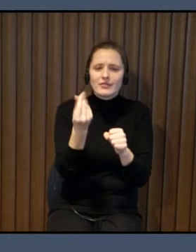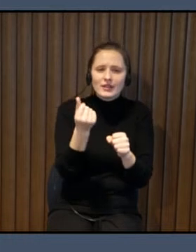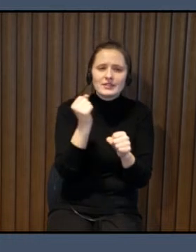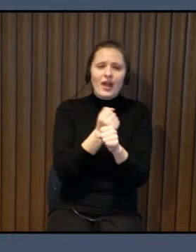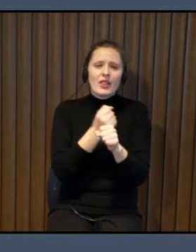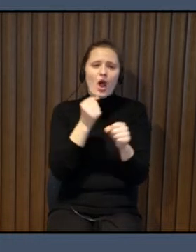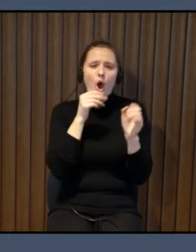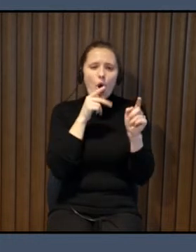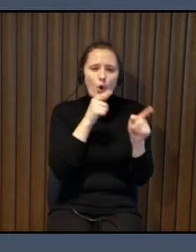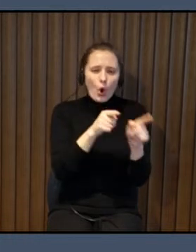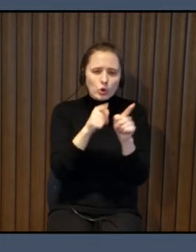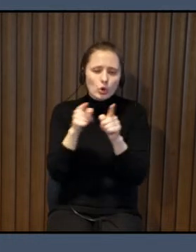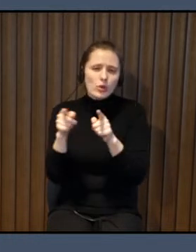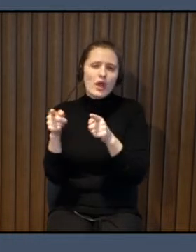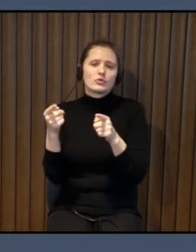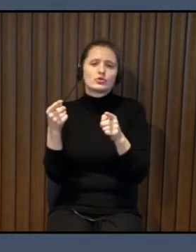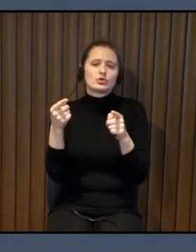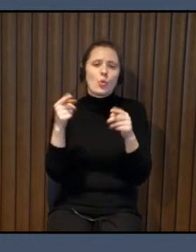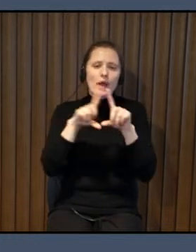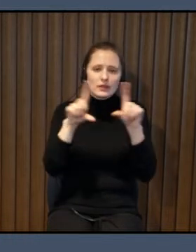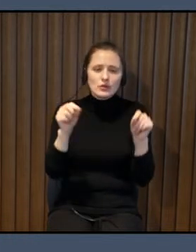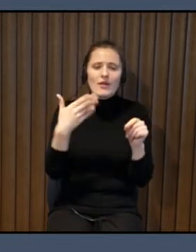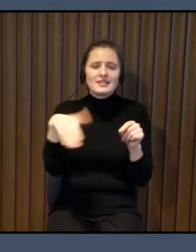is adapted.